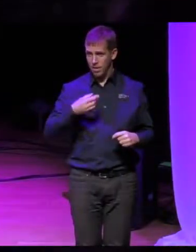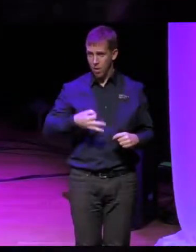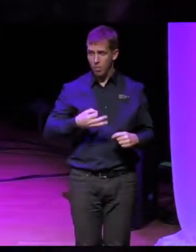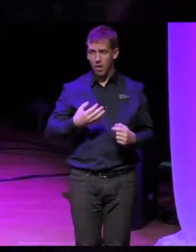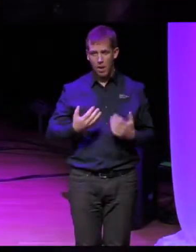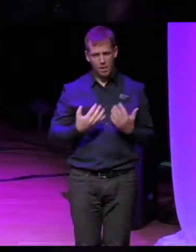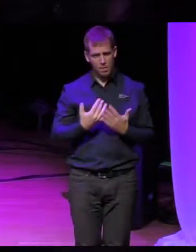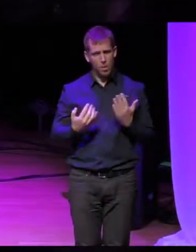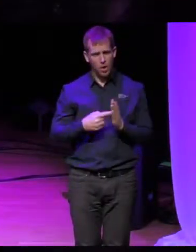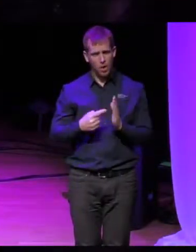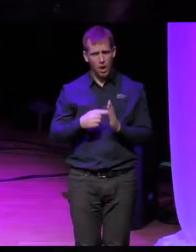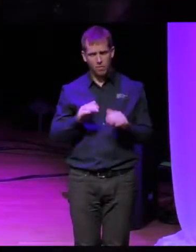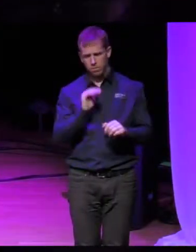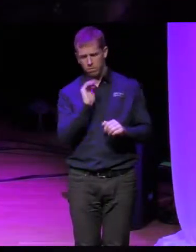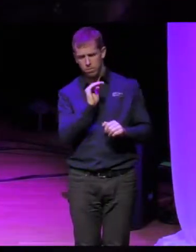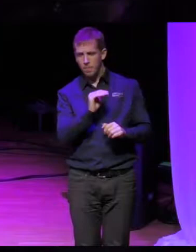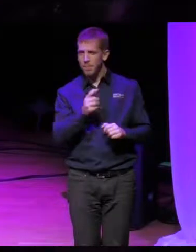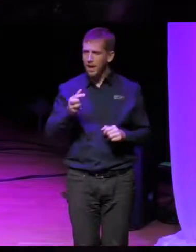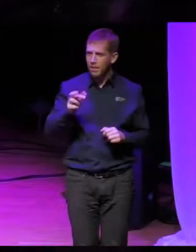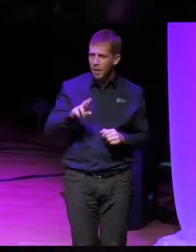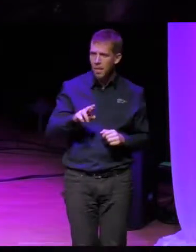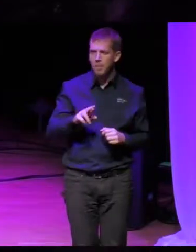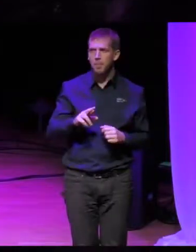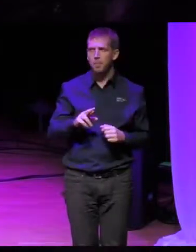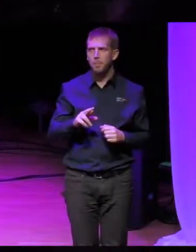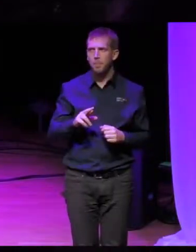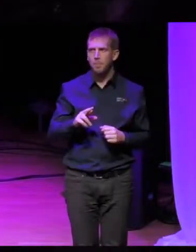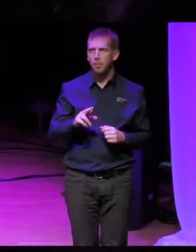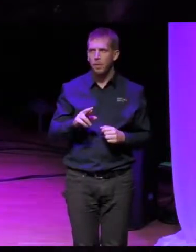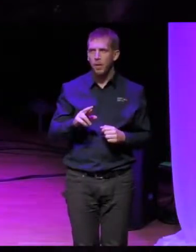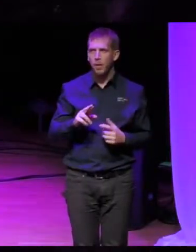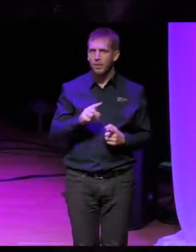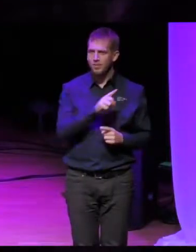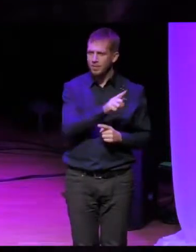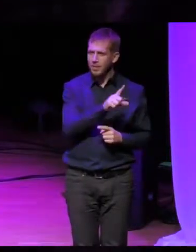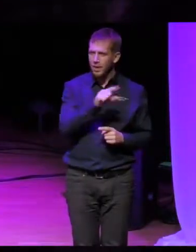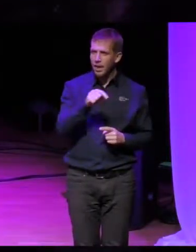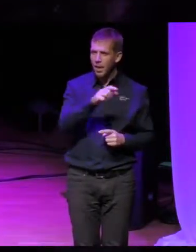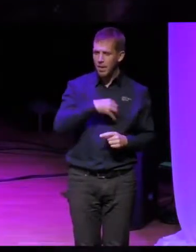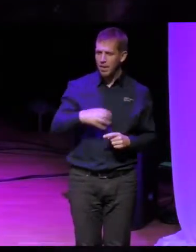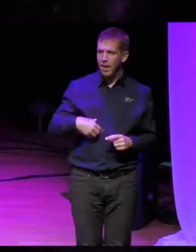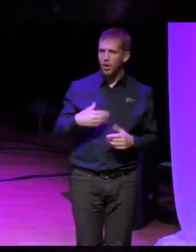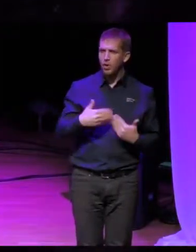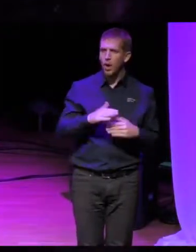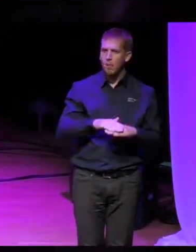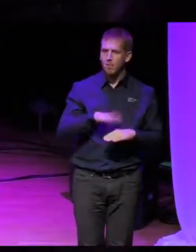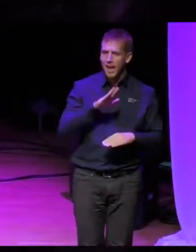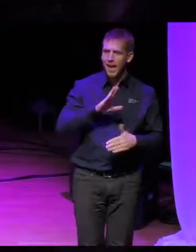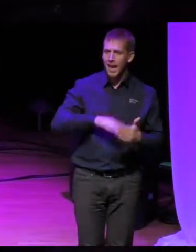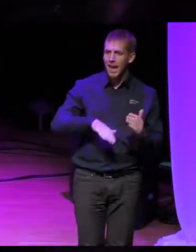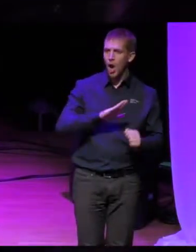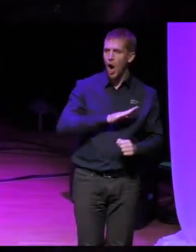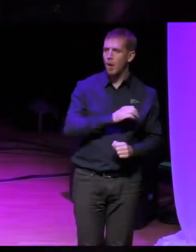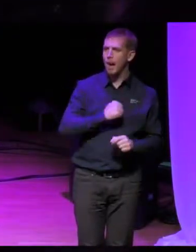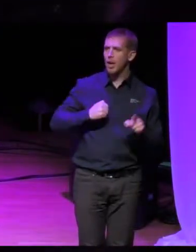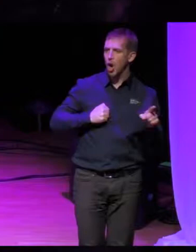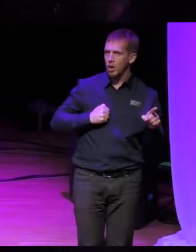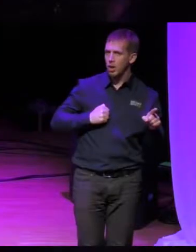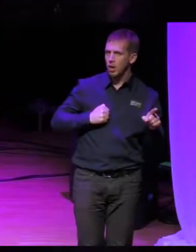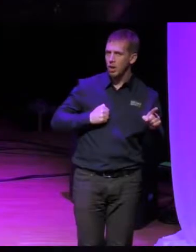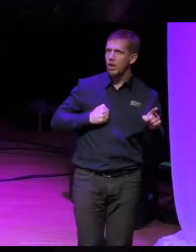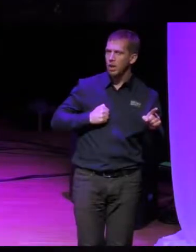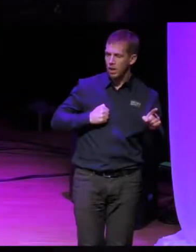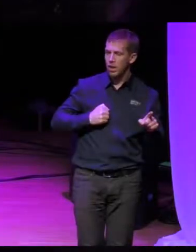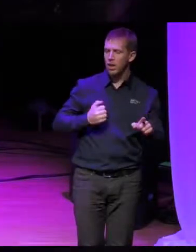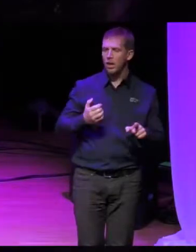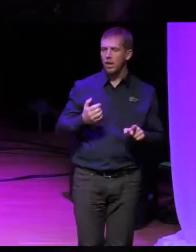involved challenges that the president is exceeding his authority as a statutory matter, because